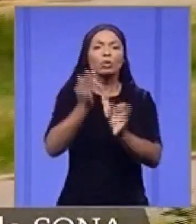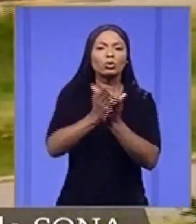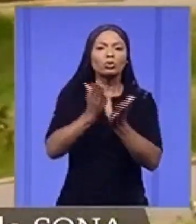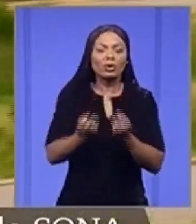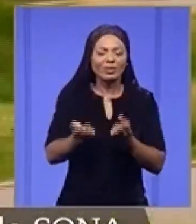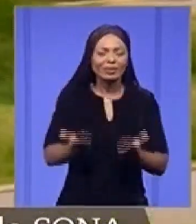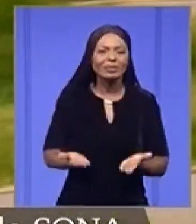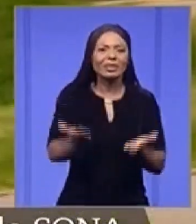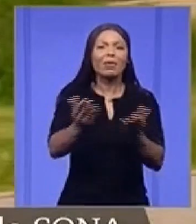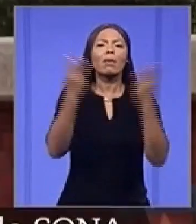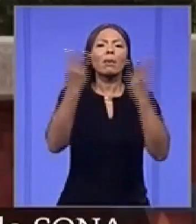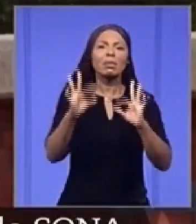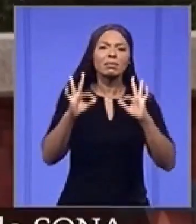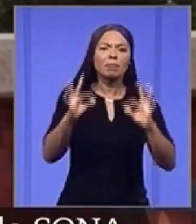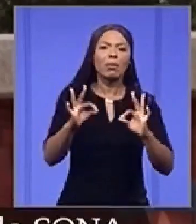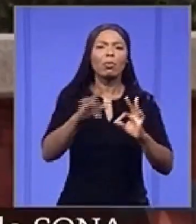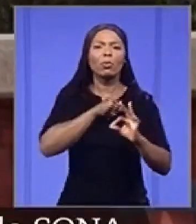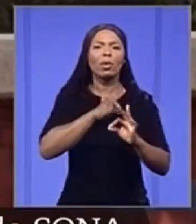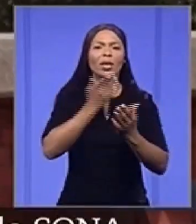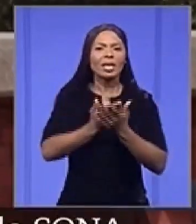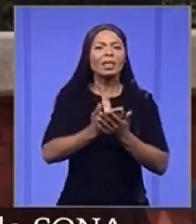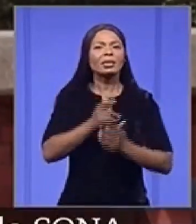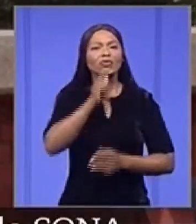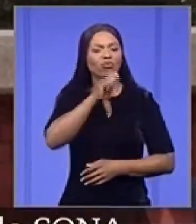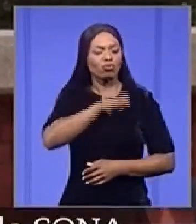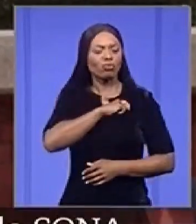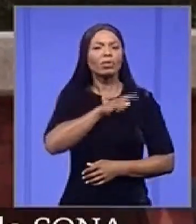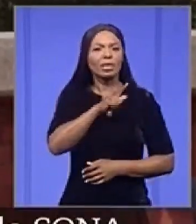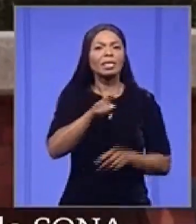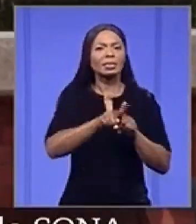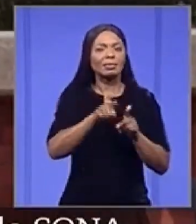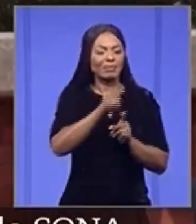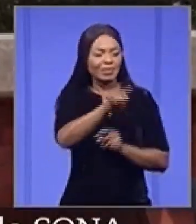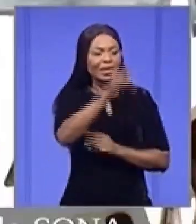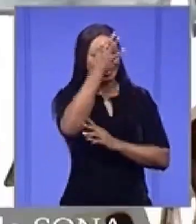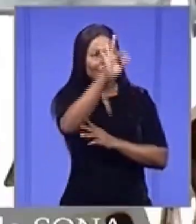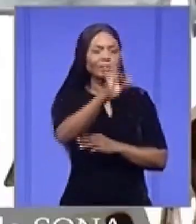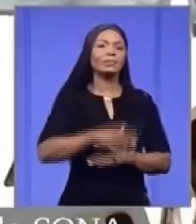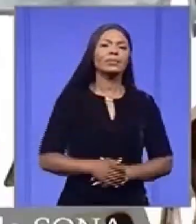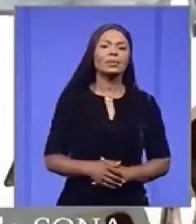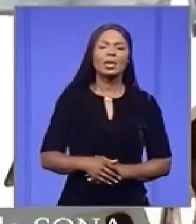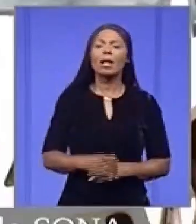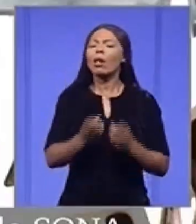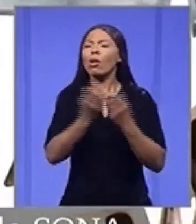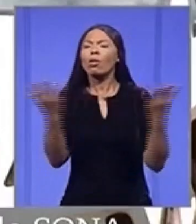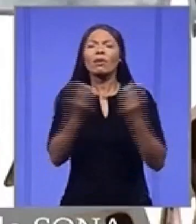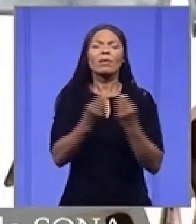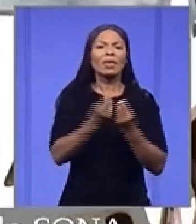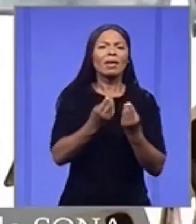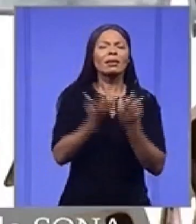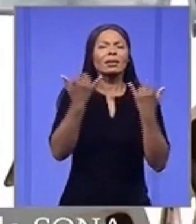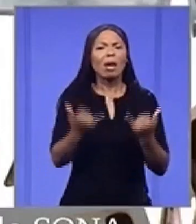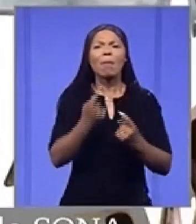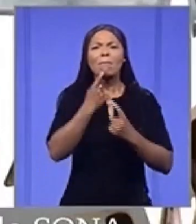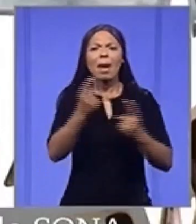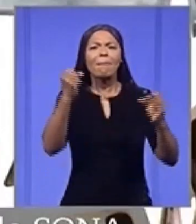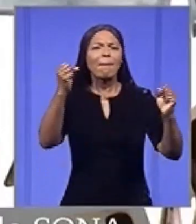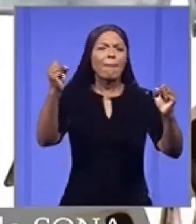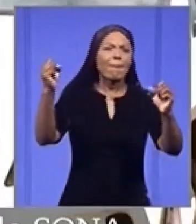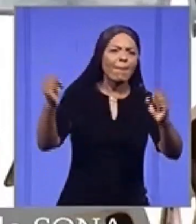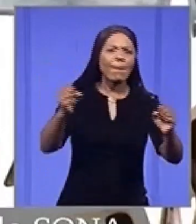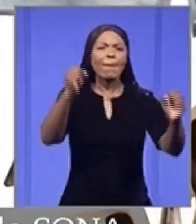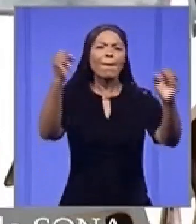gore baagi ba tle ba nne le boikanyego mo pusong gape. There should also be reinforcement of some of the things that he mentioned so that they can